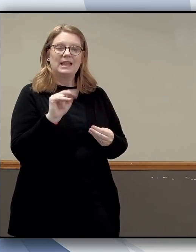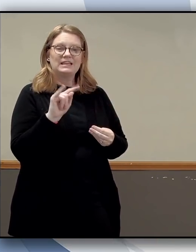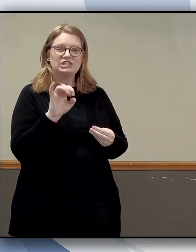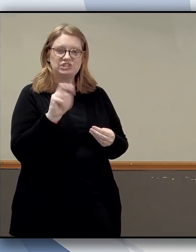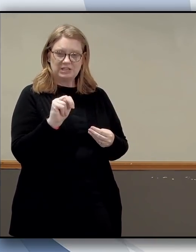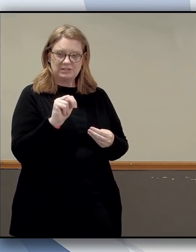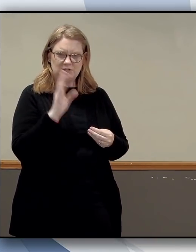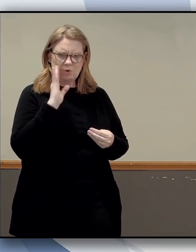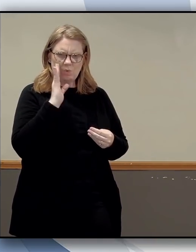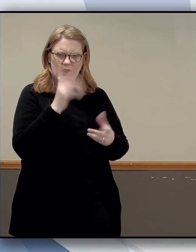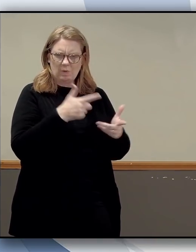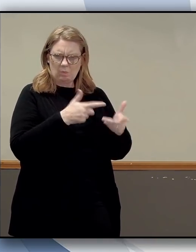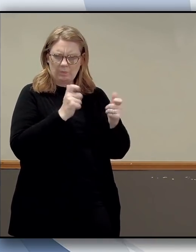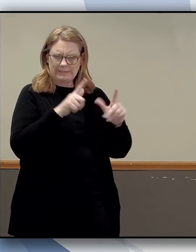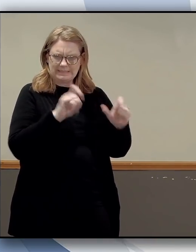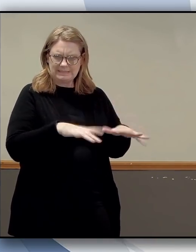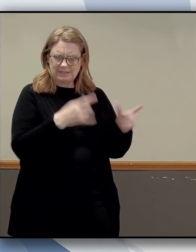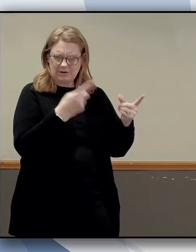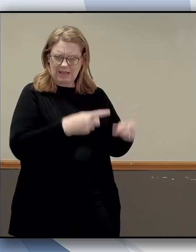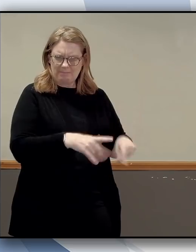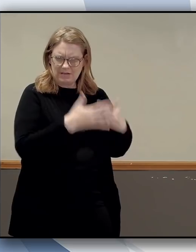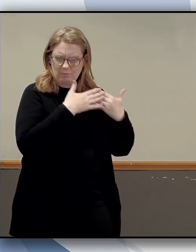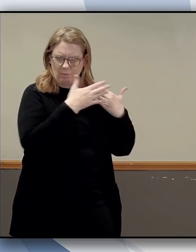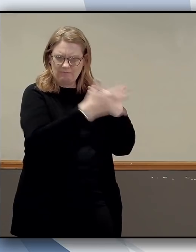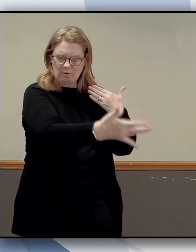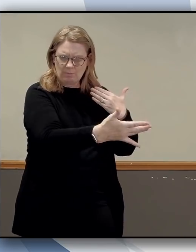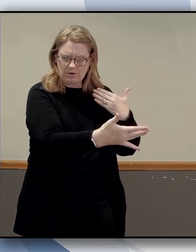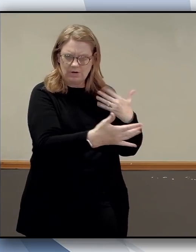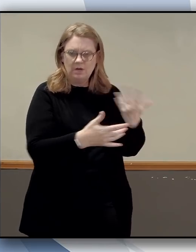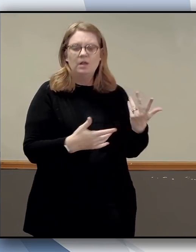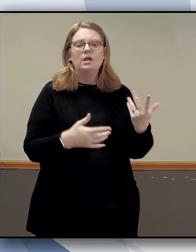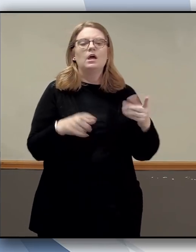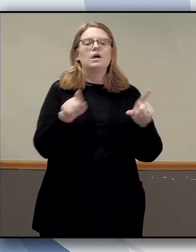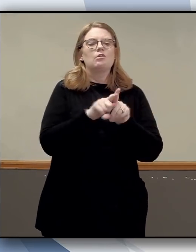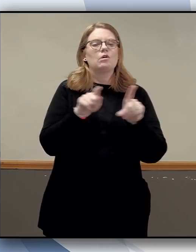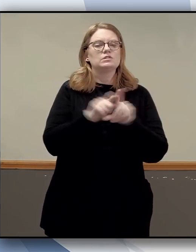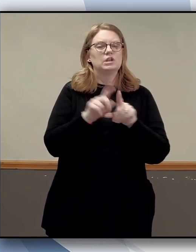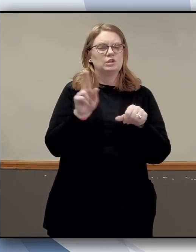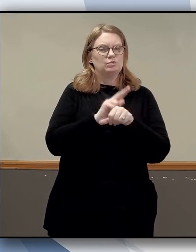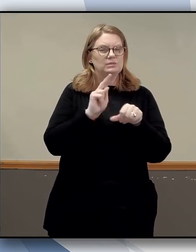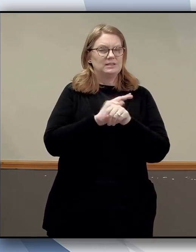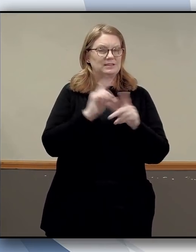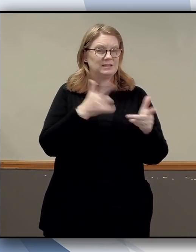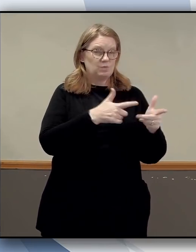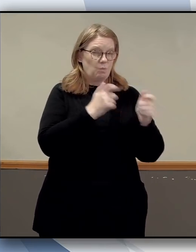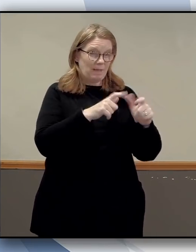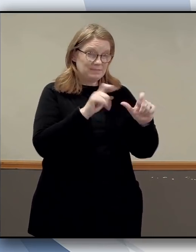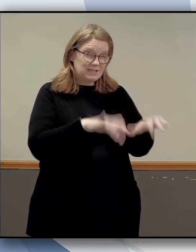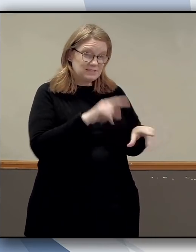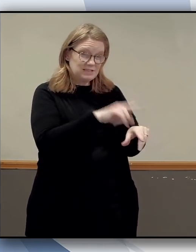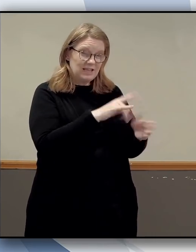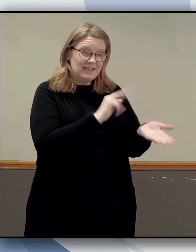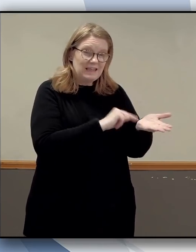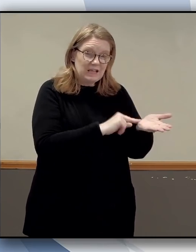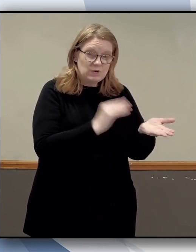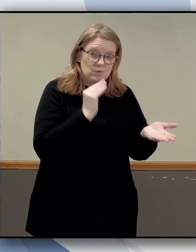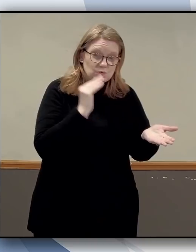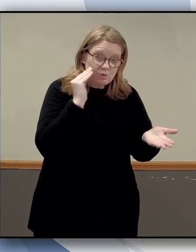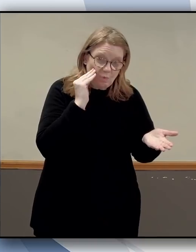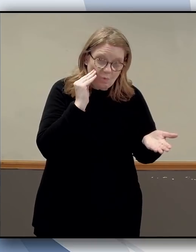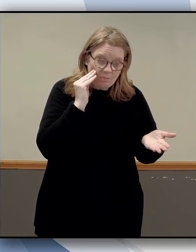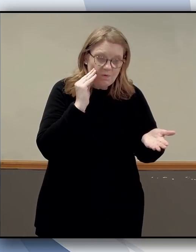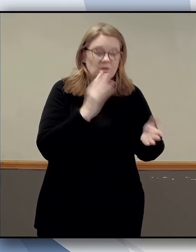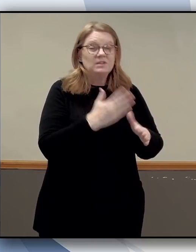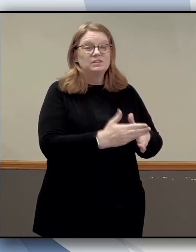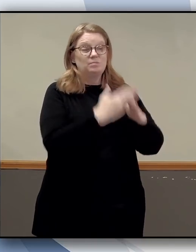tests that are occurring going forward. And again, we anticipate that using these rapid tests at long-term care facilities to help protect the